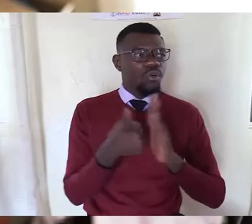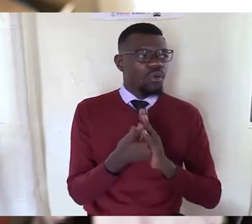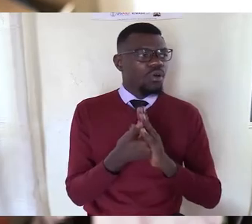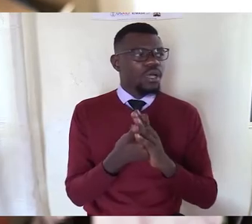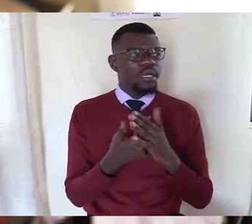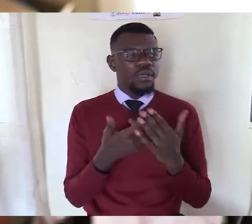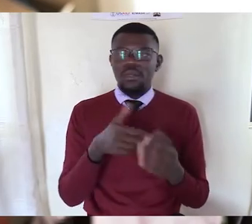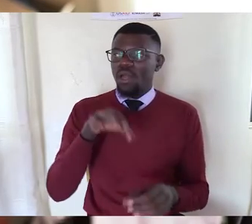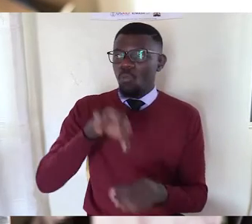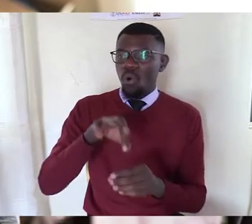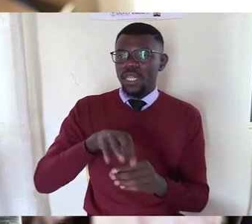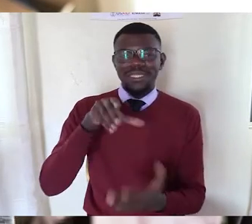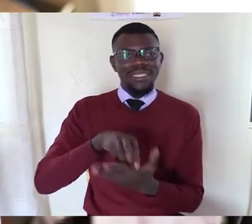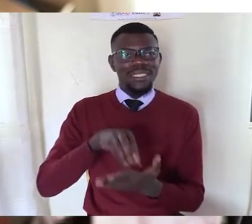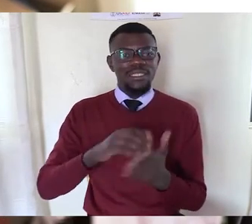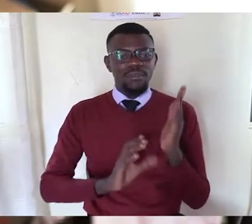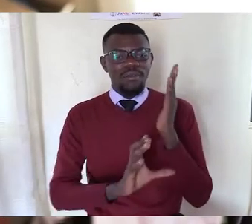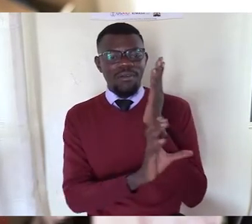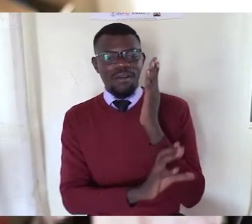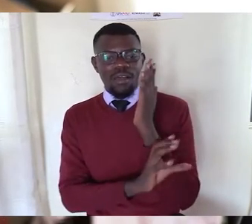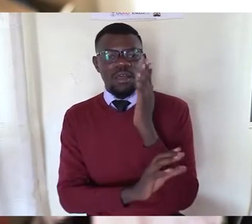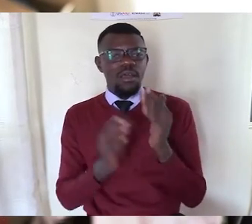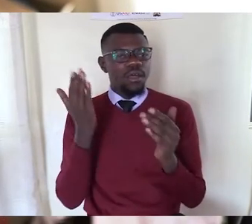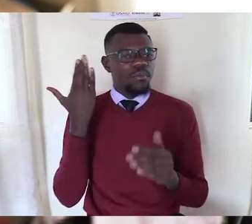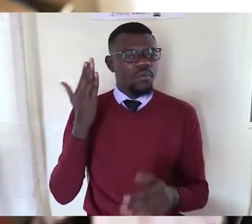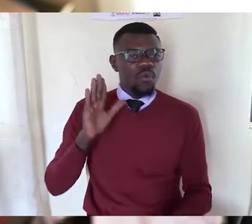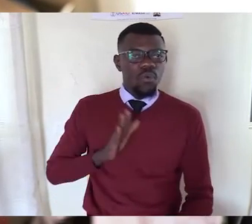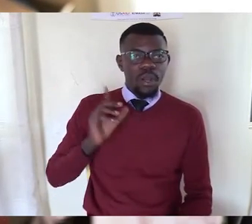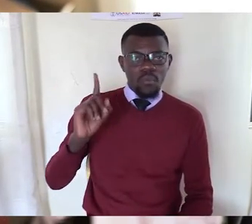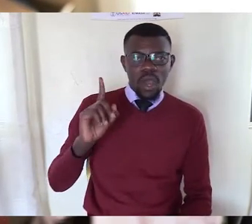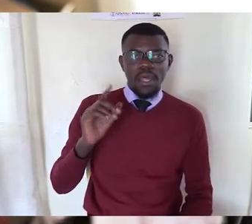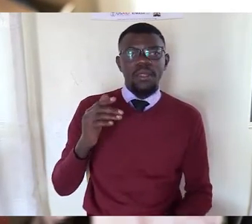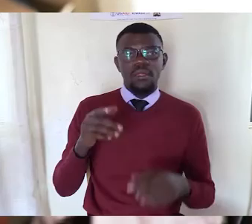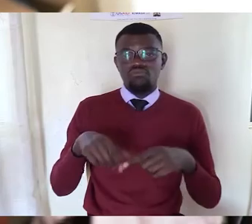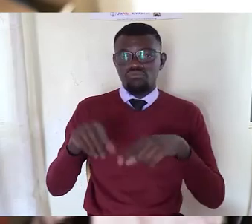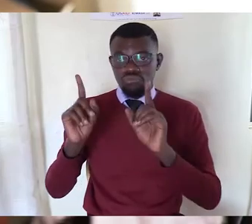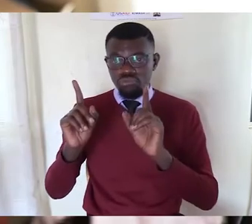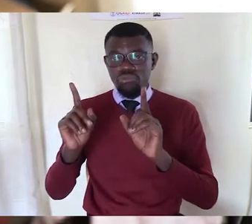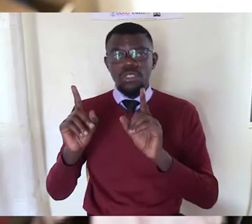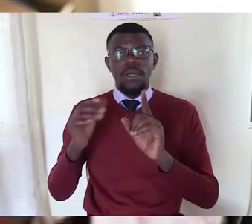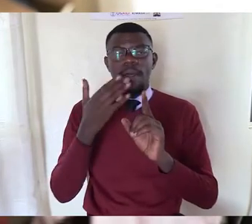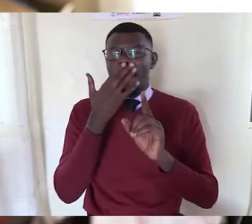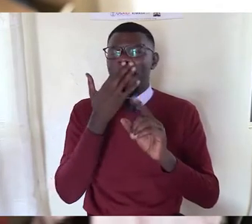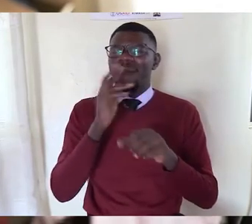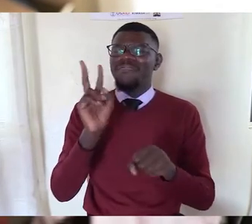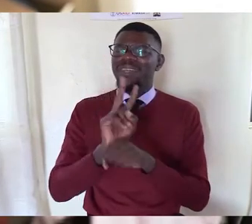in the country. Wakati kuna mama mmoja alikuwa ameenda kutafuta gender desk Vihiga. Juni